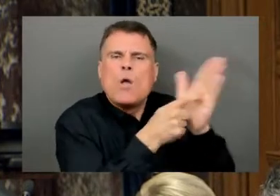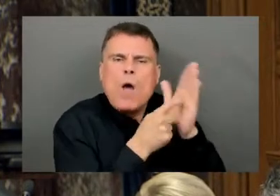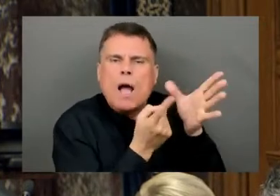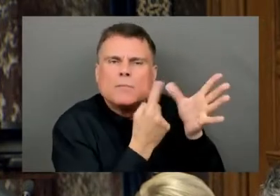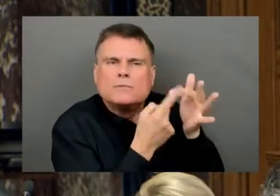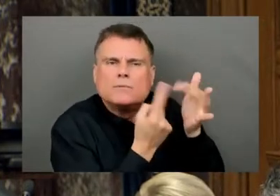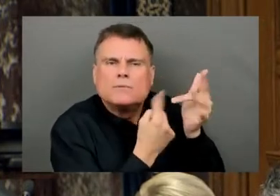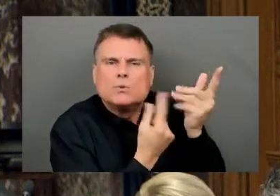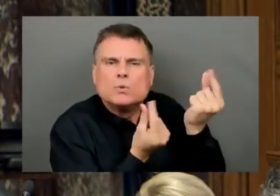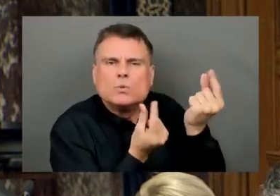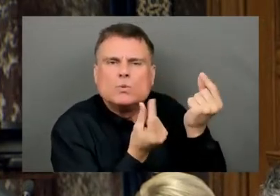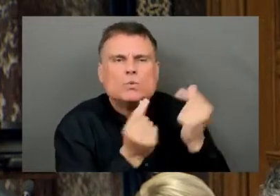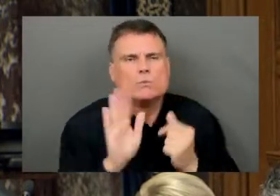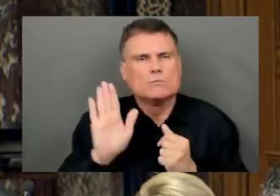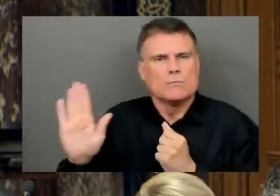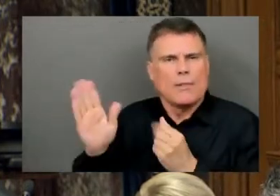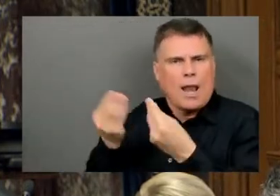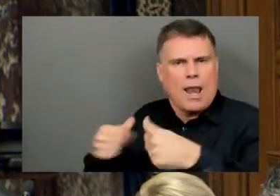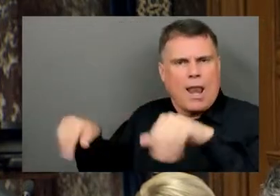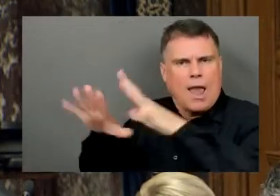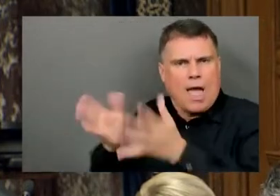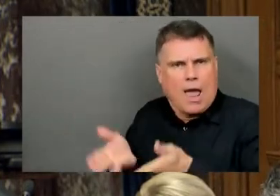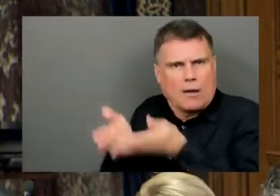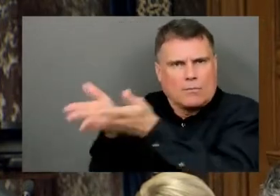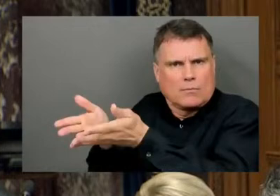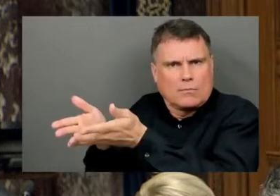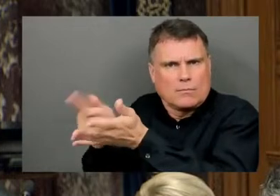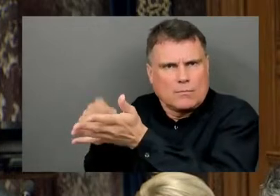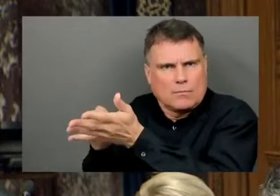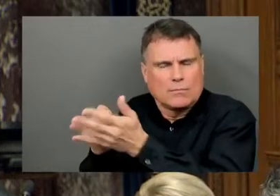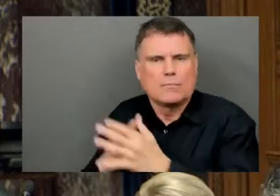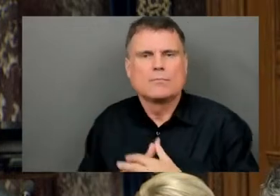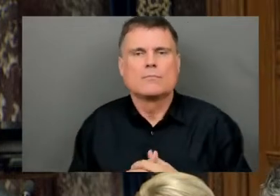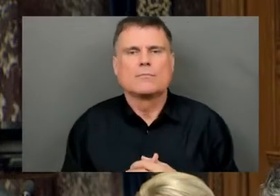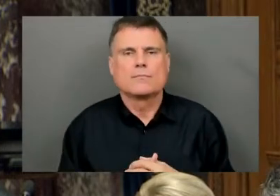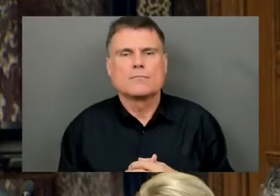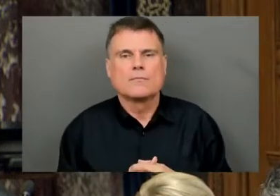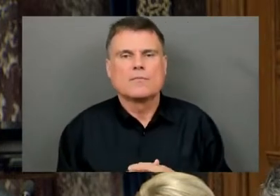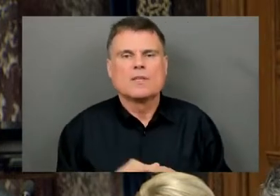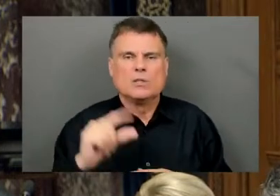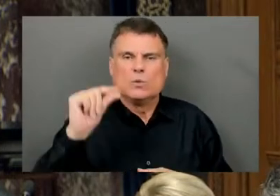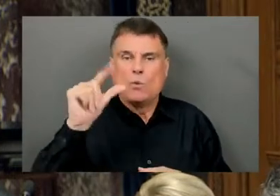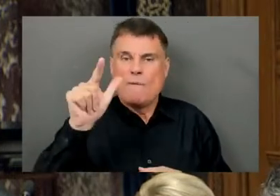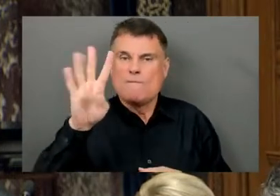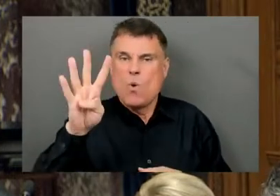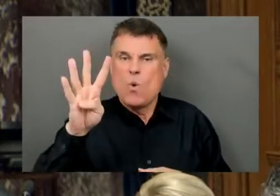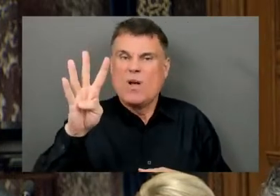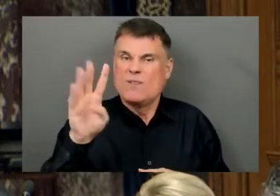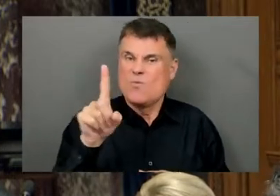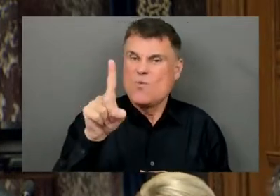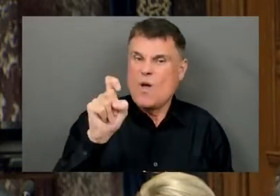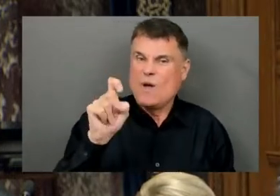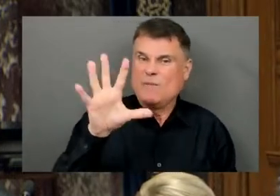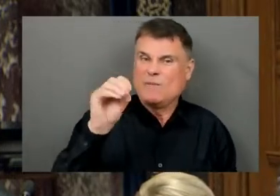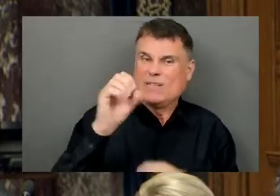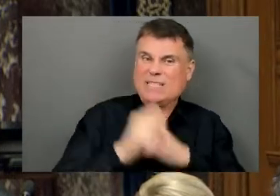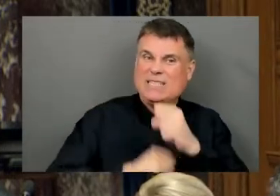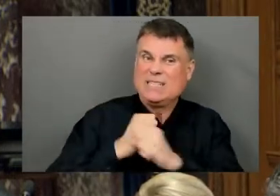marks exactly 150 years since the BC Property Act was enacted.